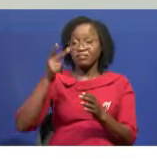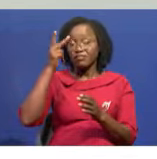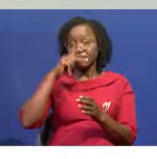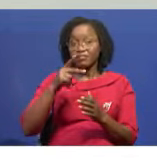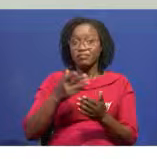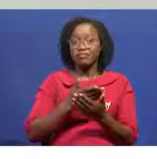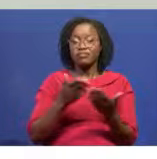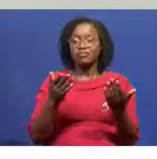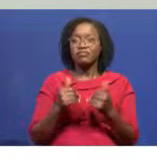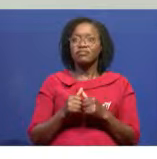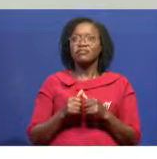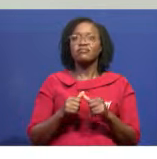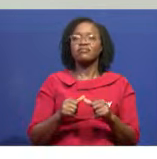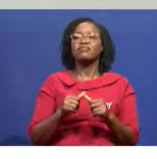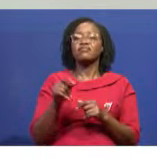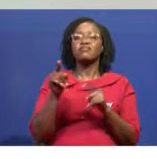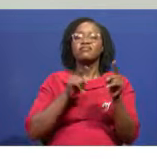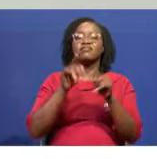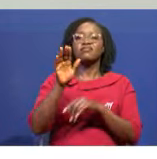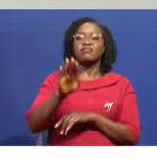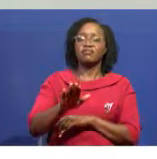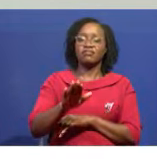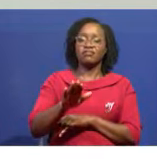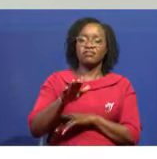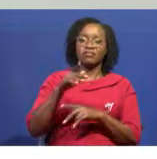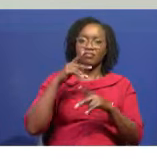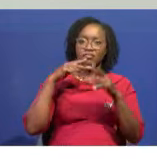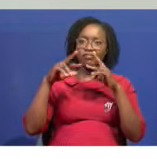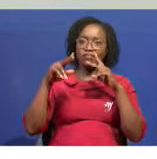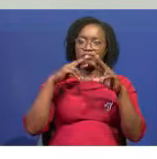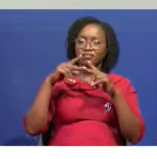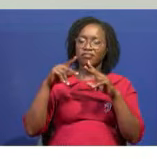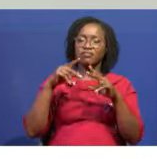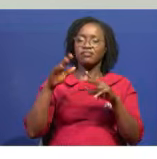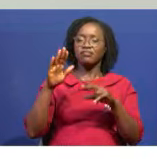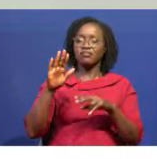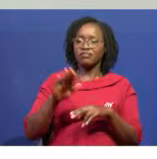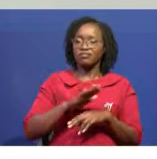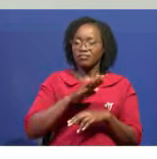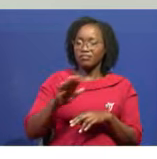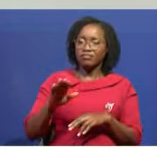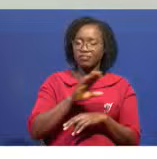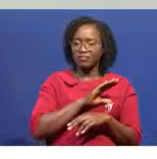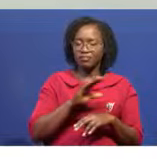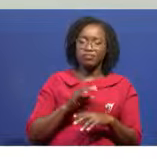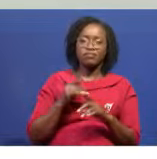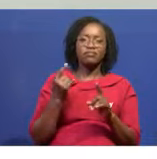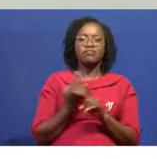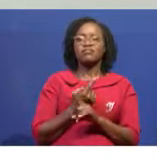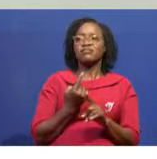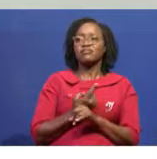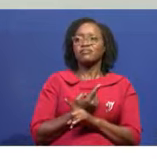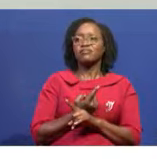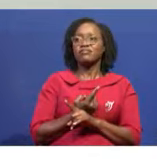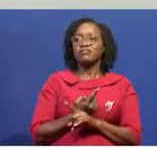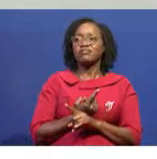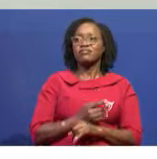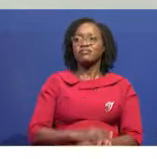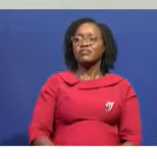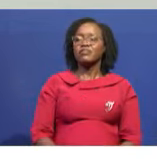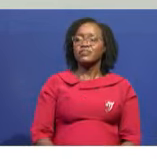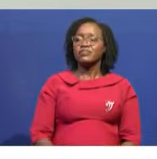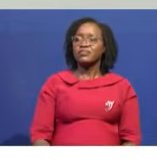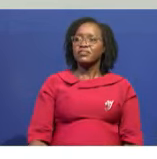currently underway at the Safari Park Hotel. Also various parliamentary committees. We want to go to one of the